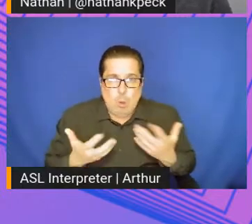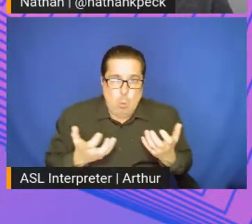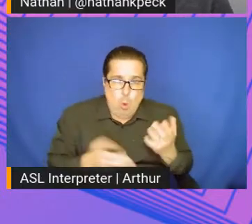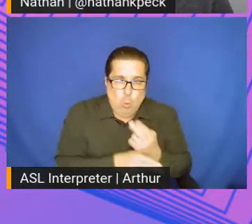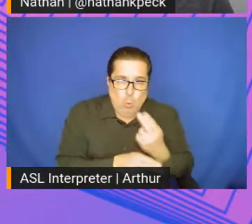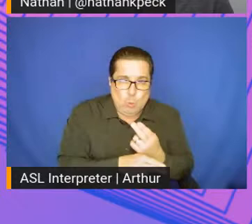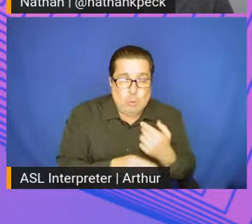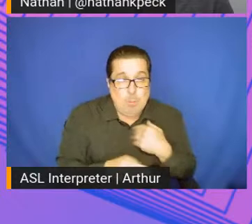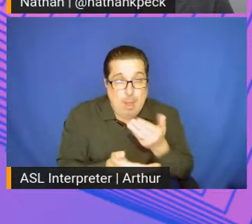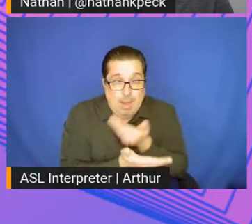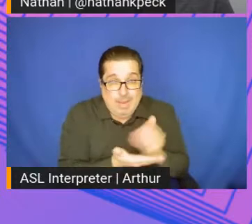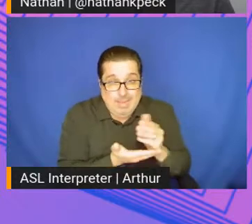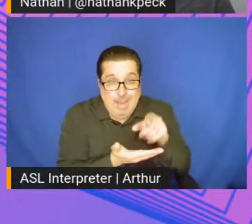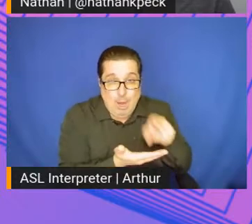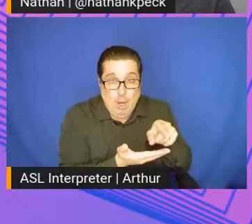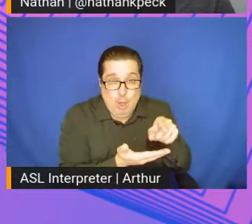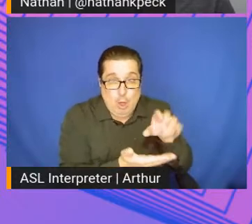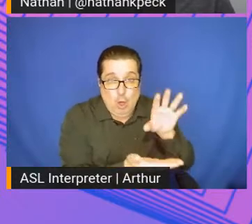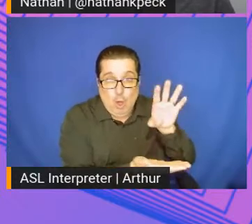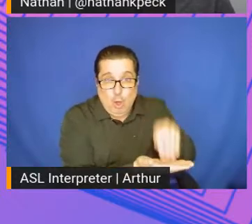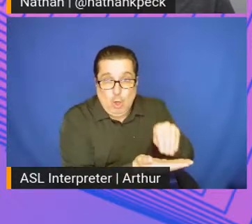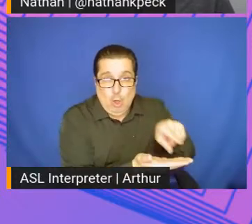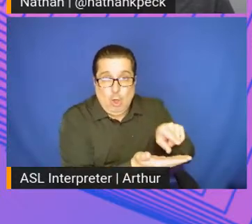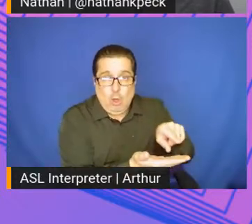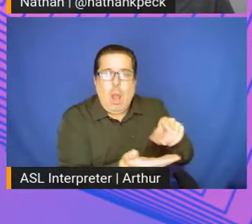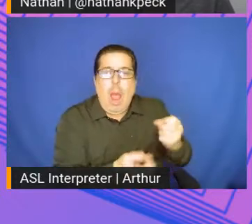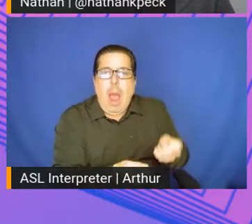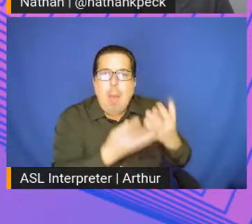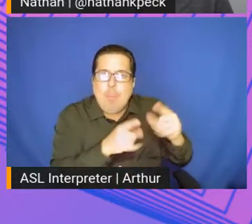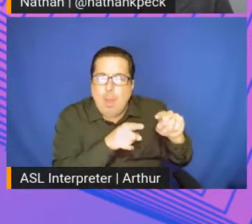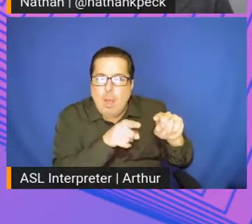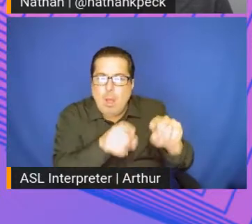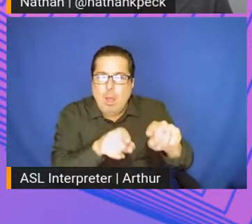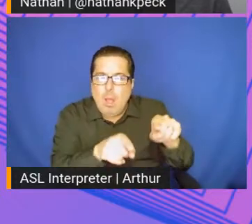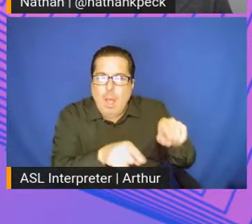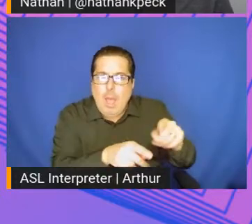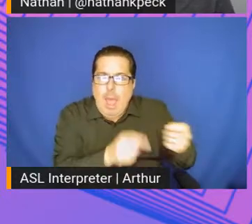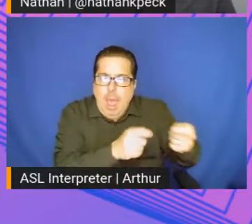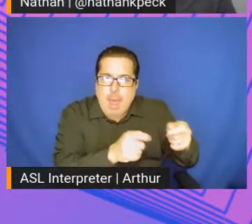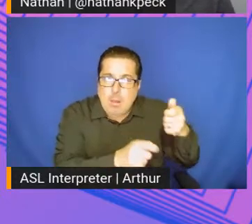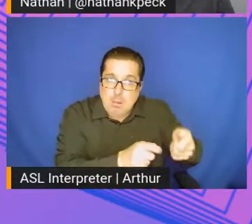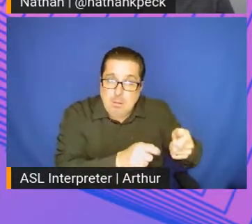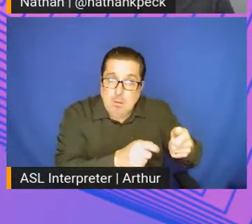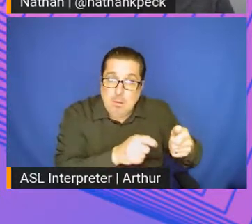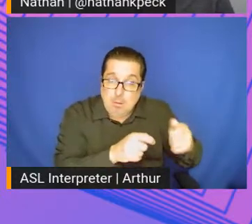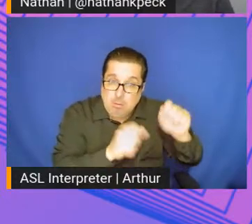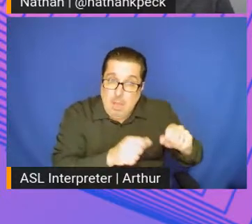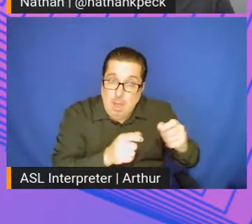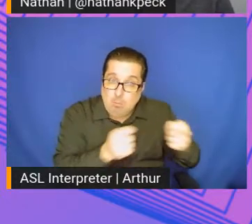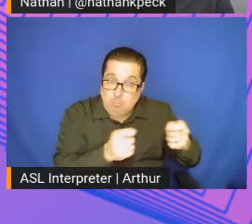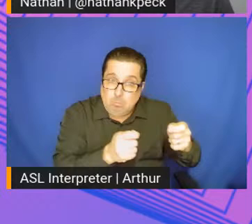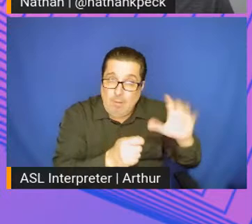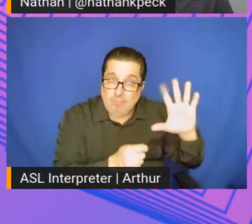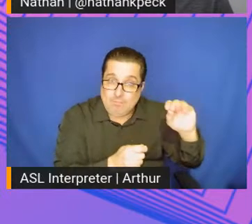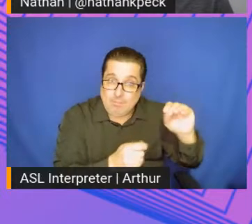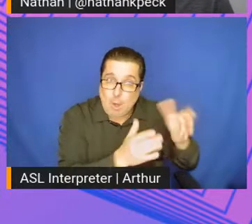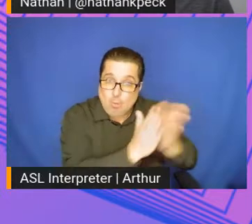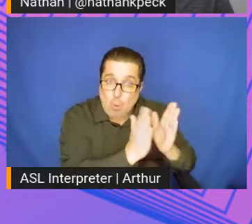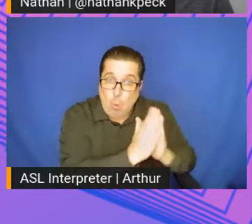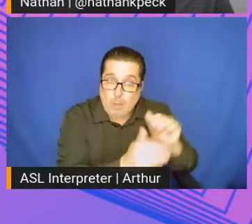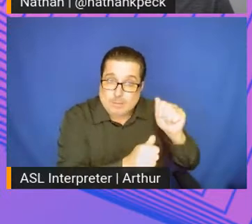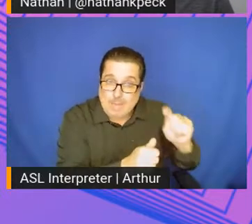container instance, how many concurrent requests do I actually want it to handle? Do I think it can handle 50 concurrent requests at a time,